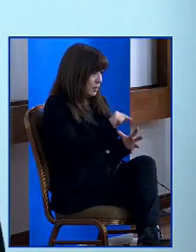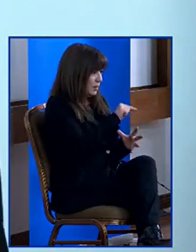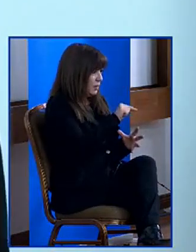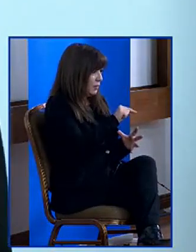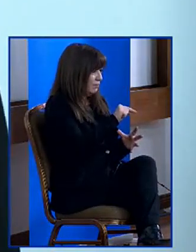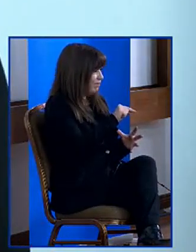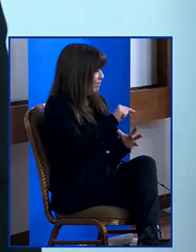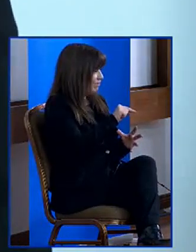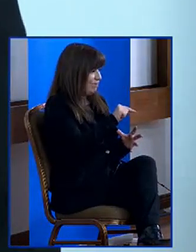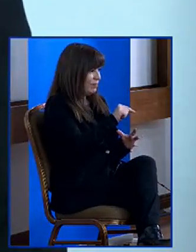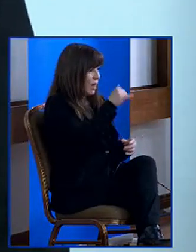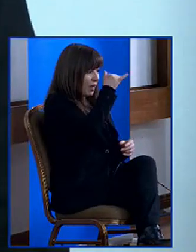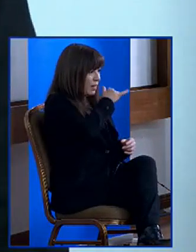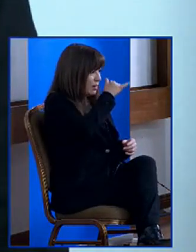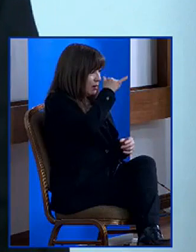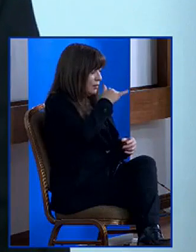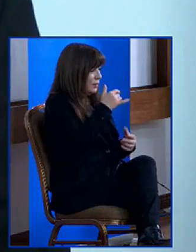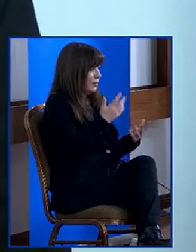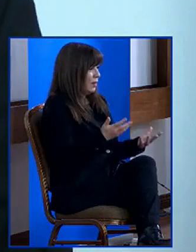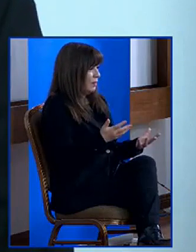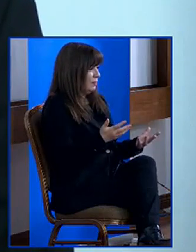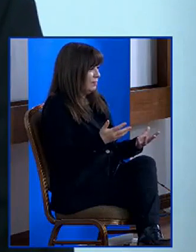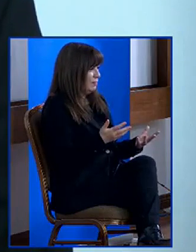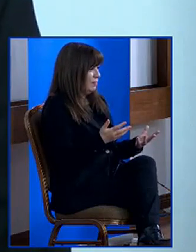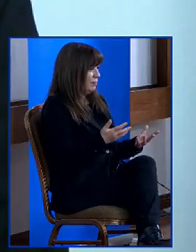health challenges that stem from this.